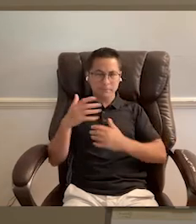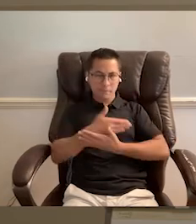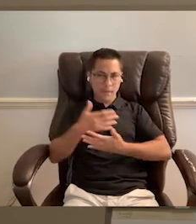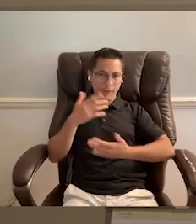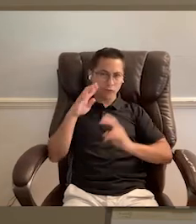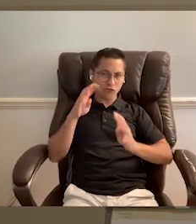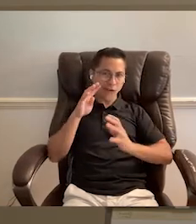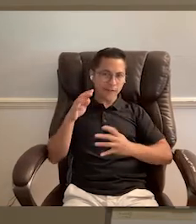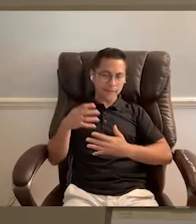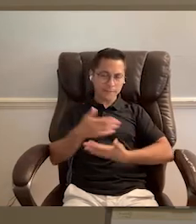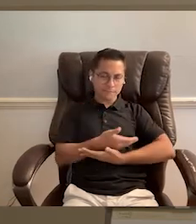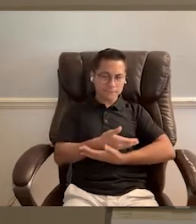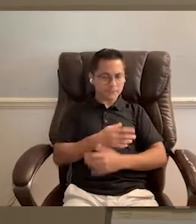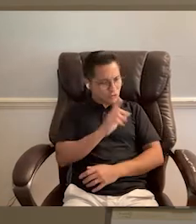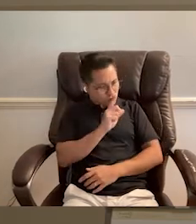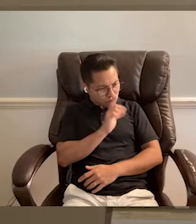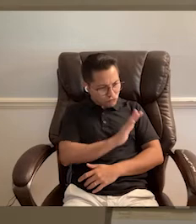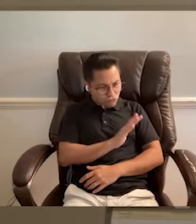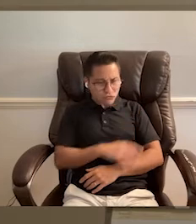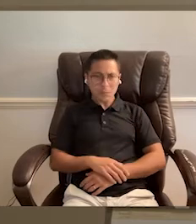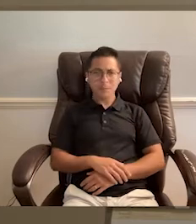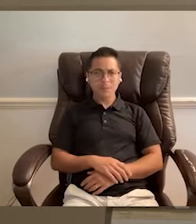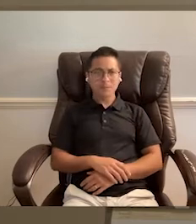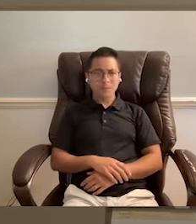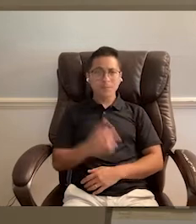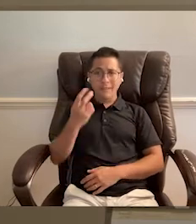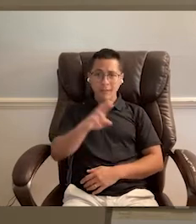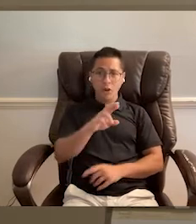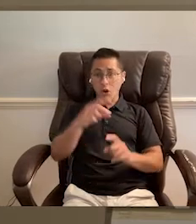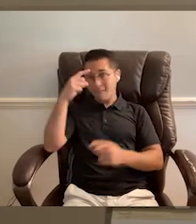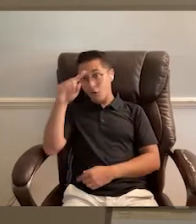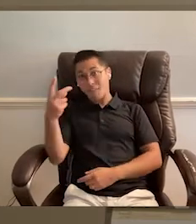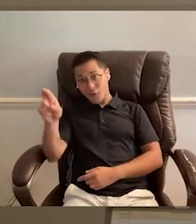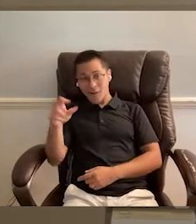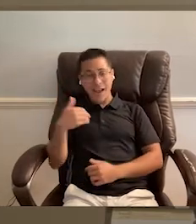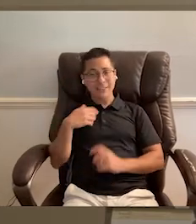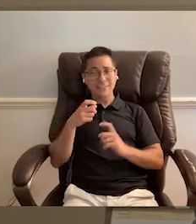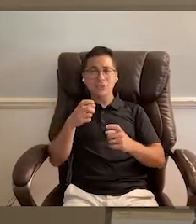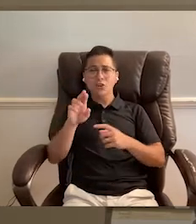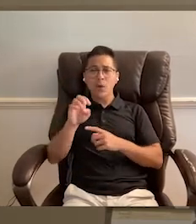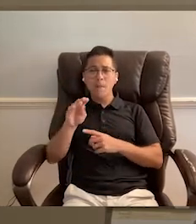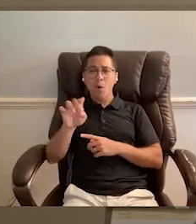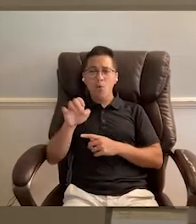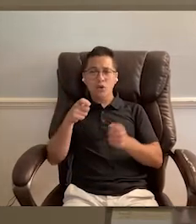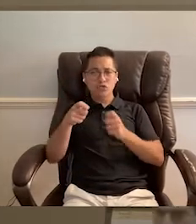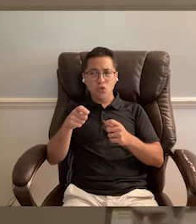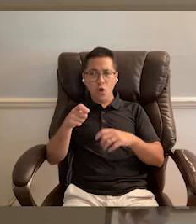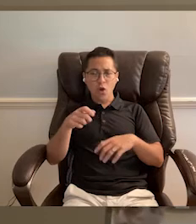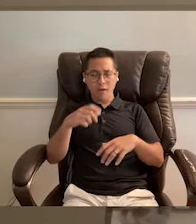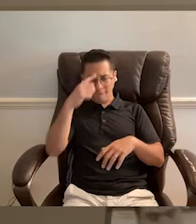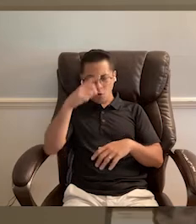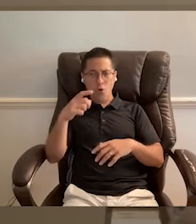mitigation can you do to overcome that problem? For each subtask of each skill, a tutorial is given in which a virtual instructor teaches the user how